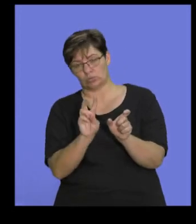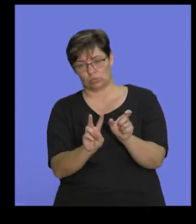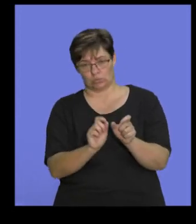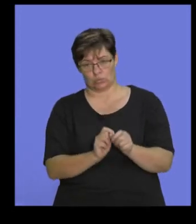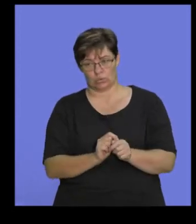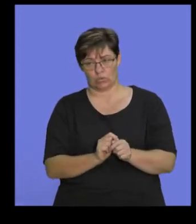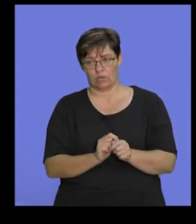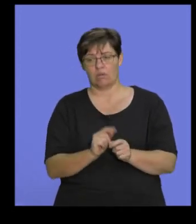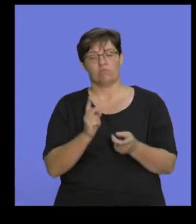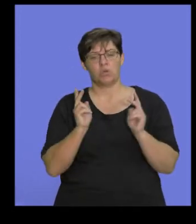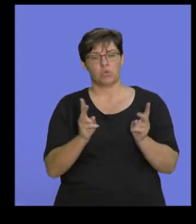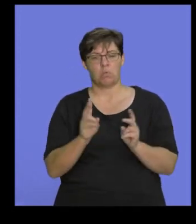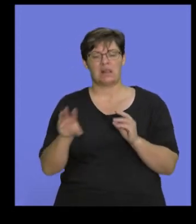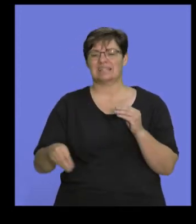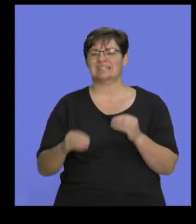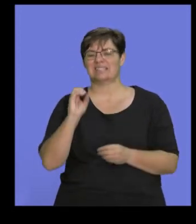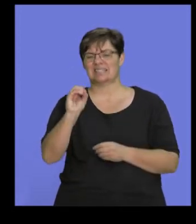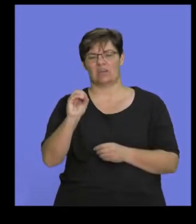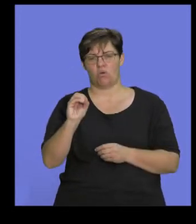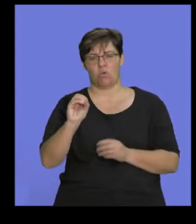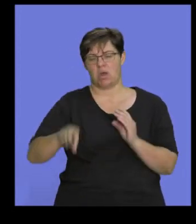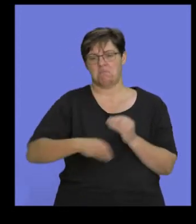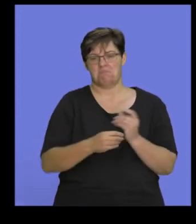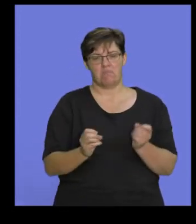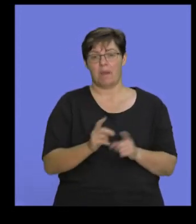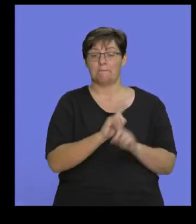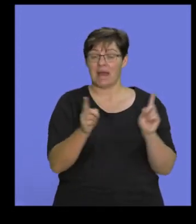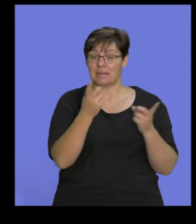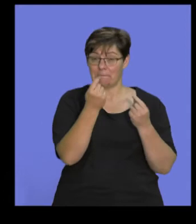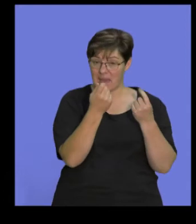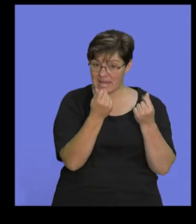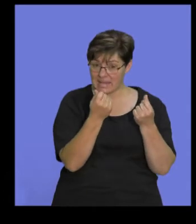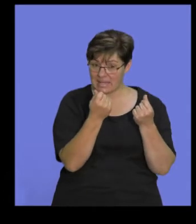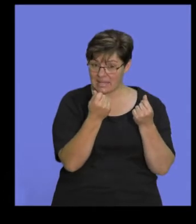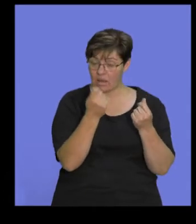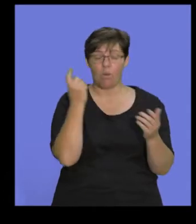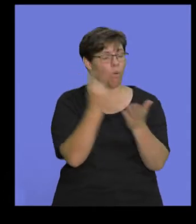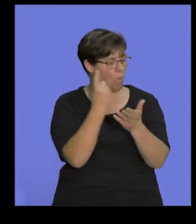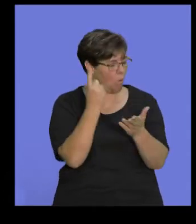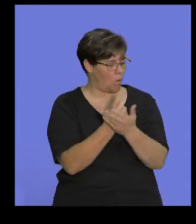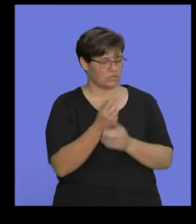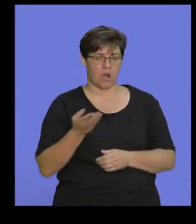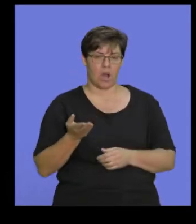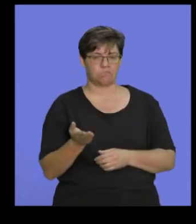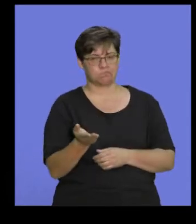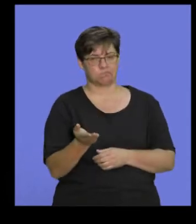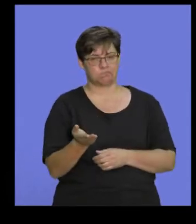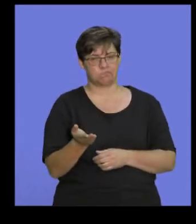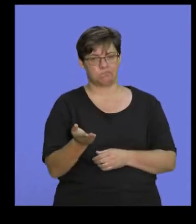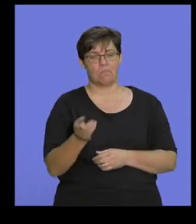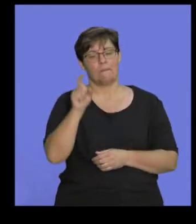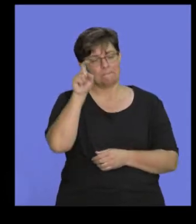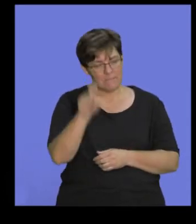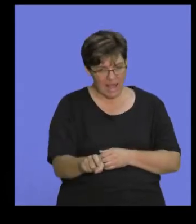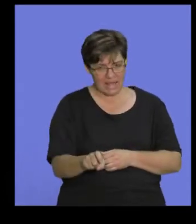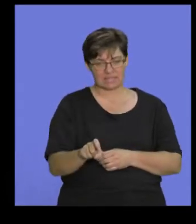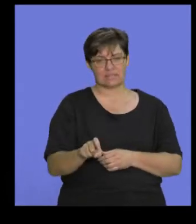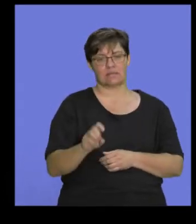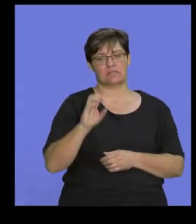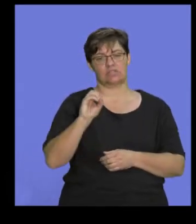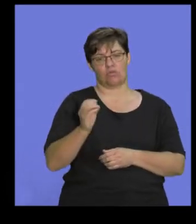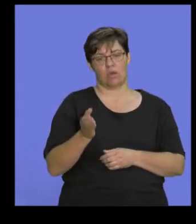do not include the 0 when you round off to 2 decimal places, but under financial maths, that is a big deal. You need to